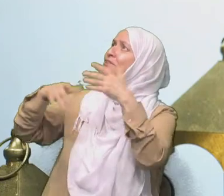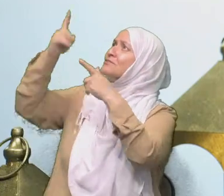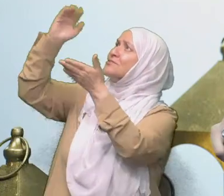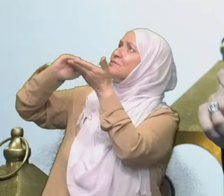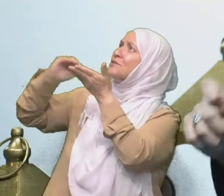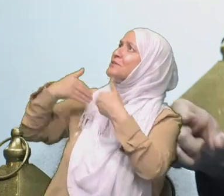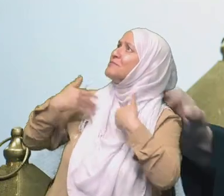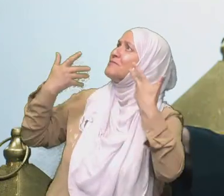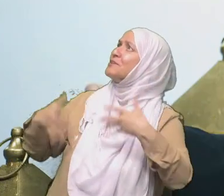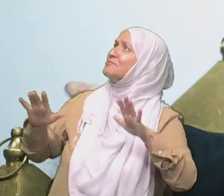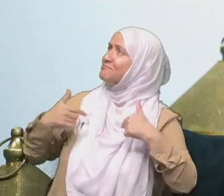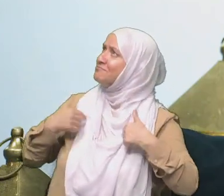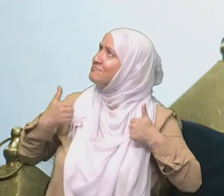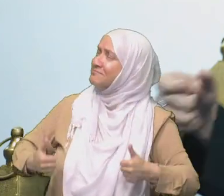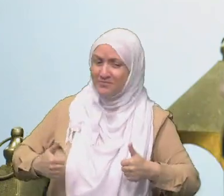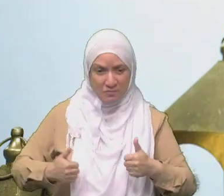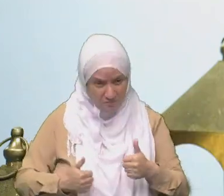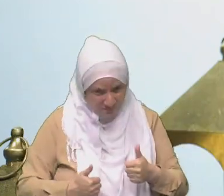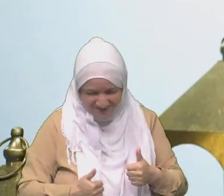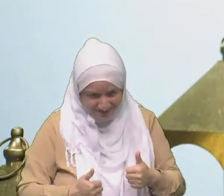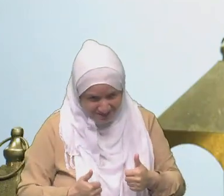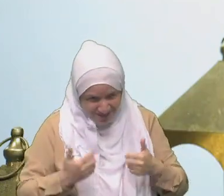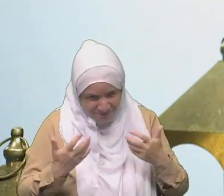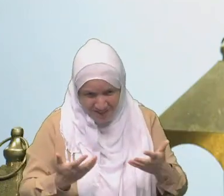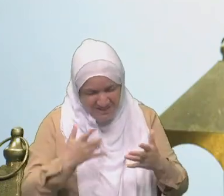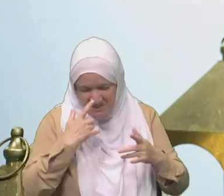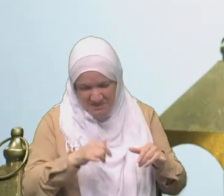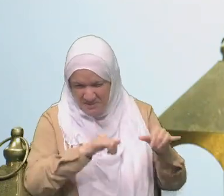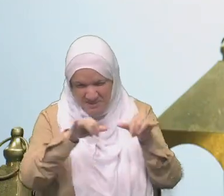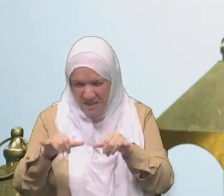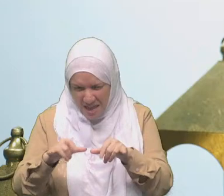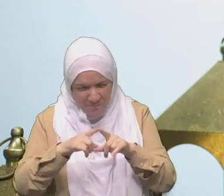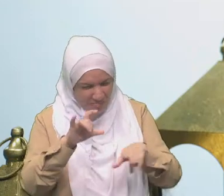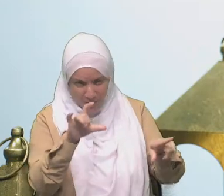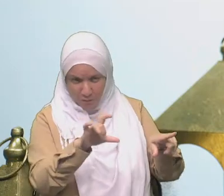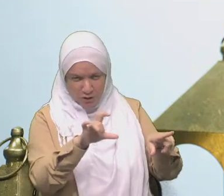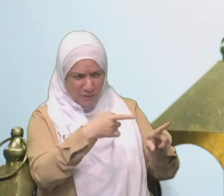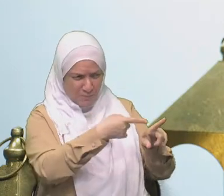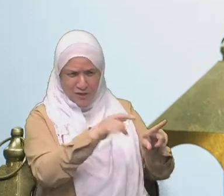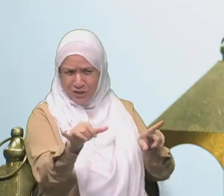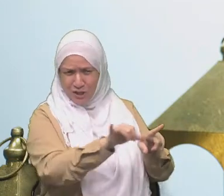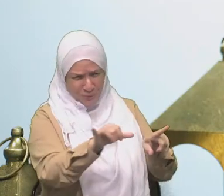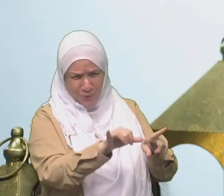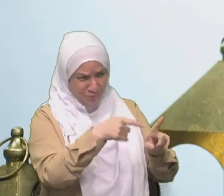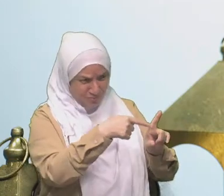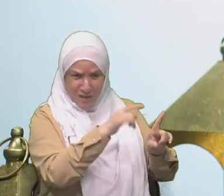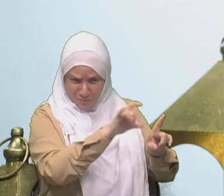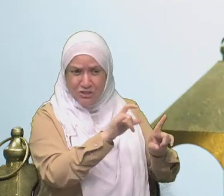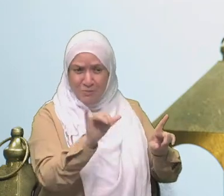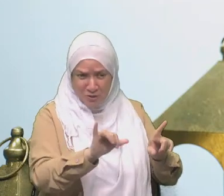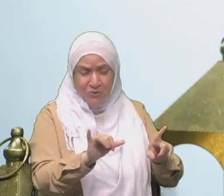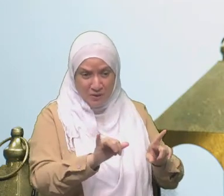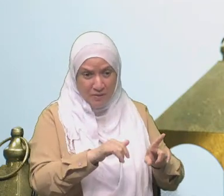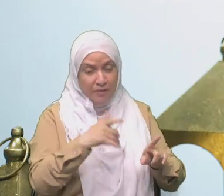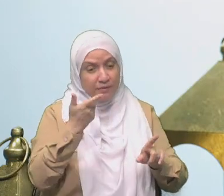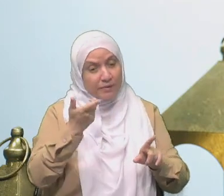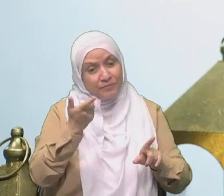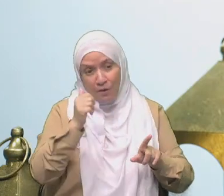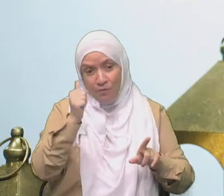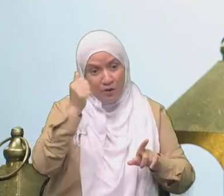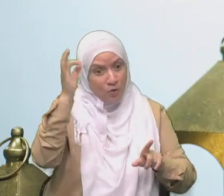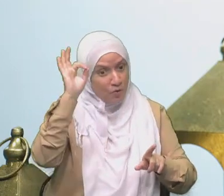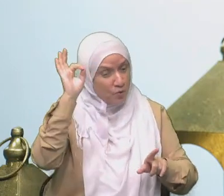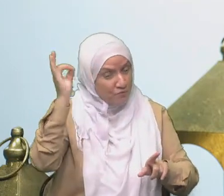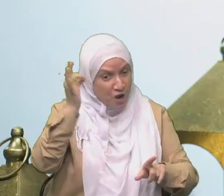can continue to live a highly sinful life. So he's saying, he actually was saying that he noticed that in some of the Christians around him at the time, and he's